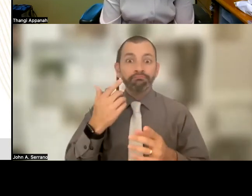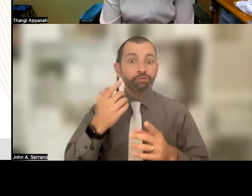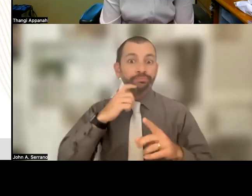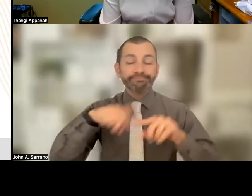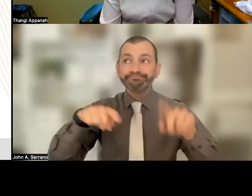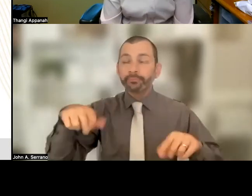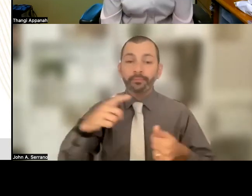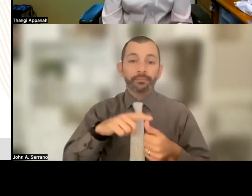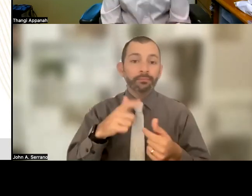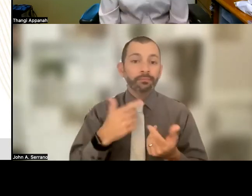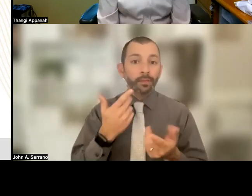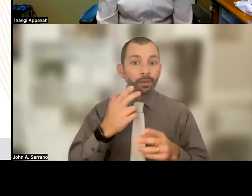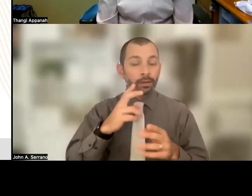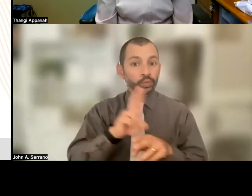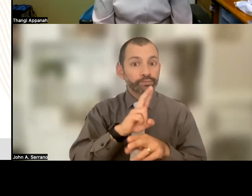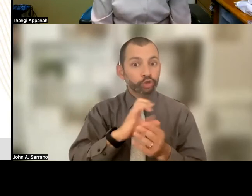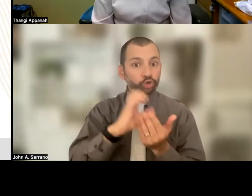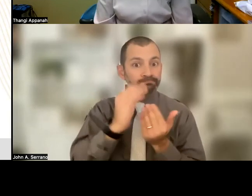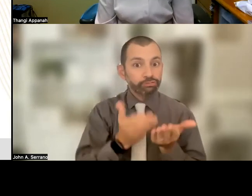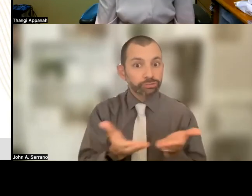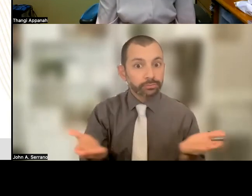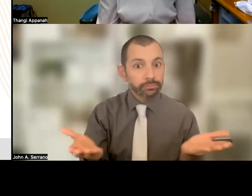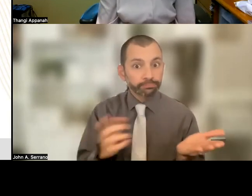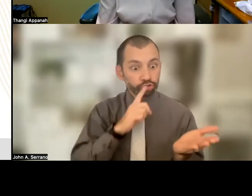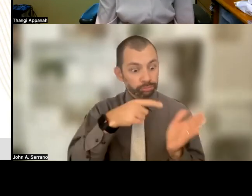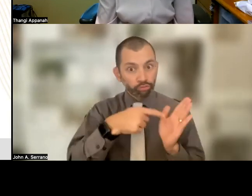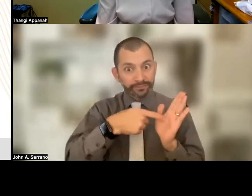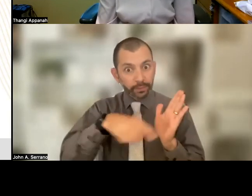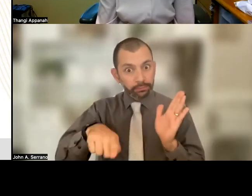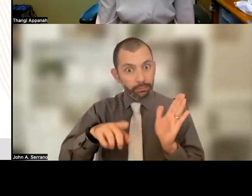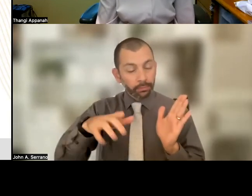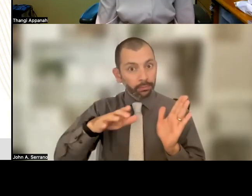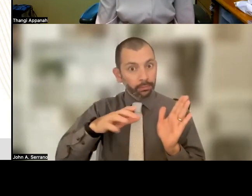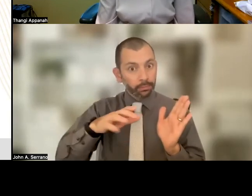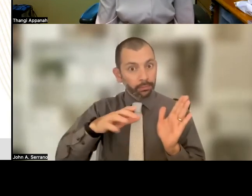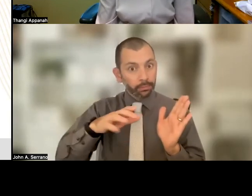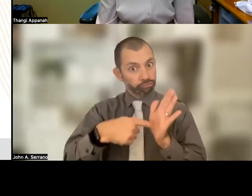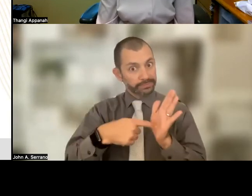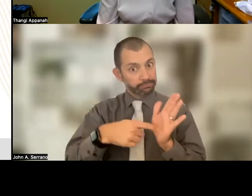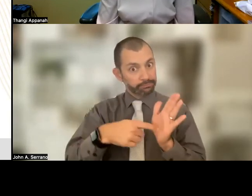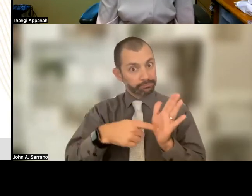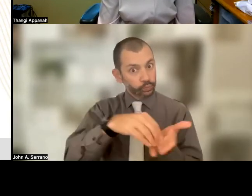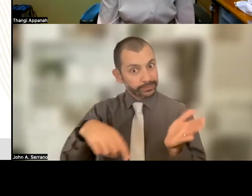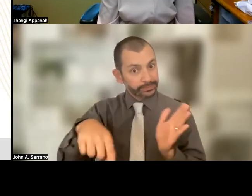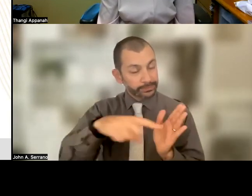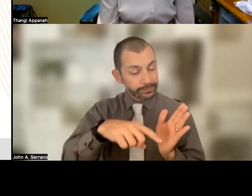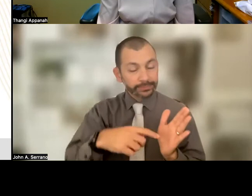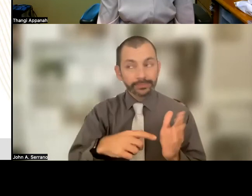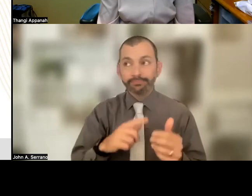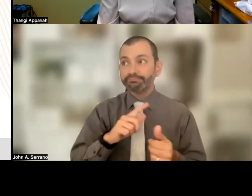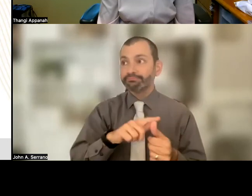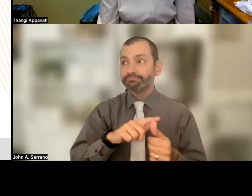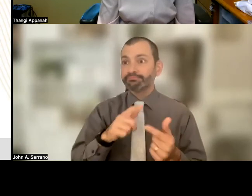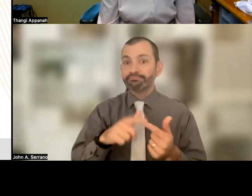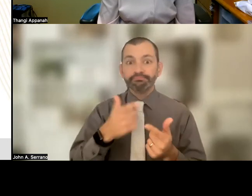community as well. It could be things like the curriculum, resources, materials that we're using. Are they